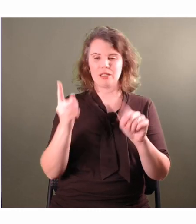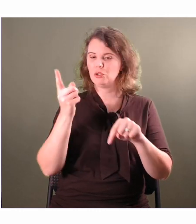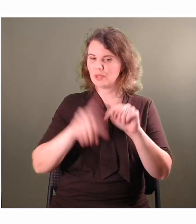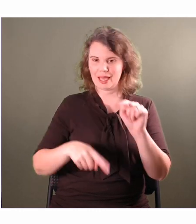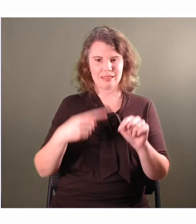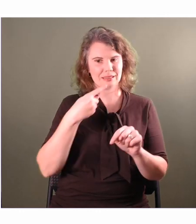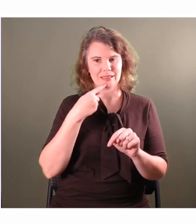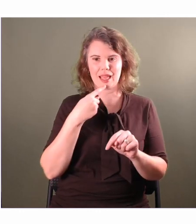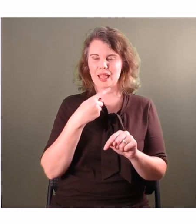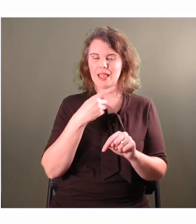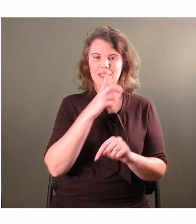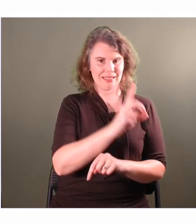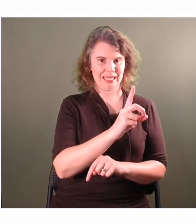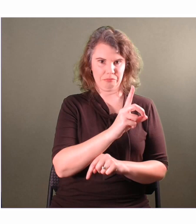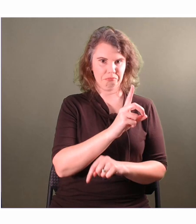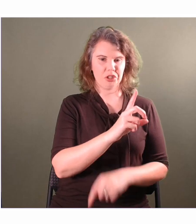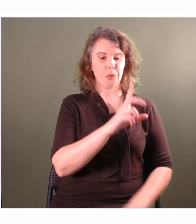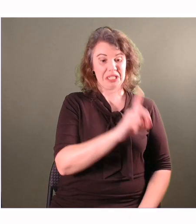can't say slip.